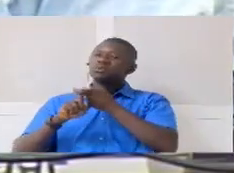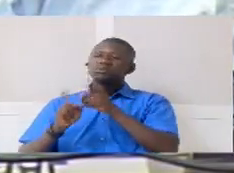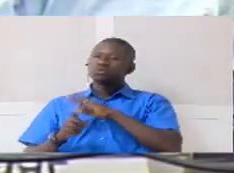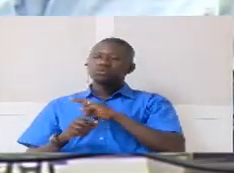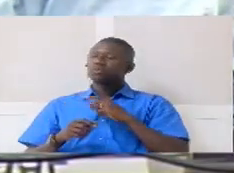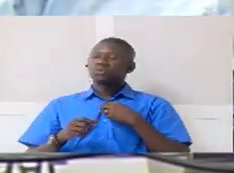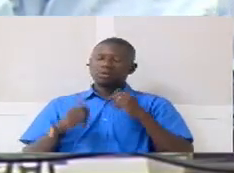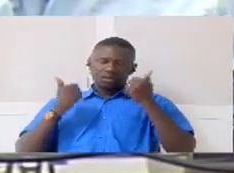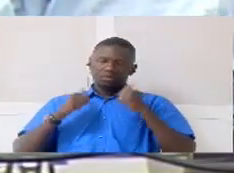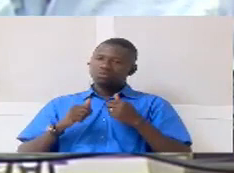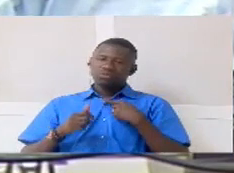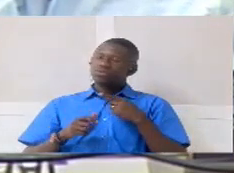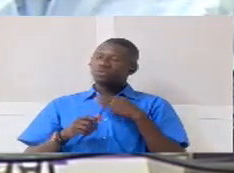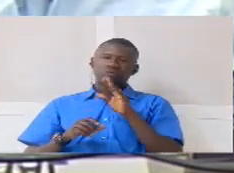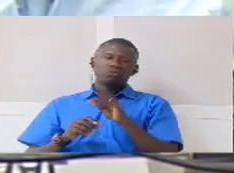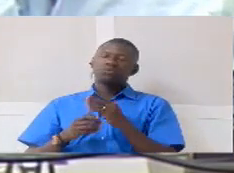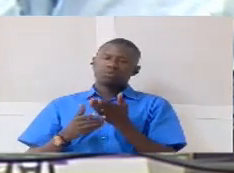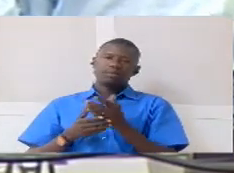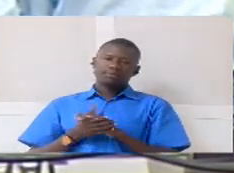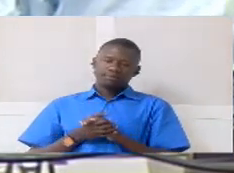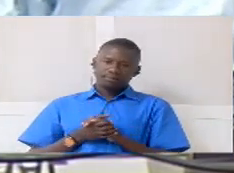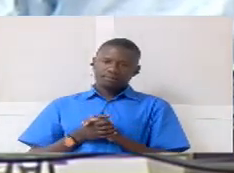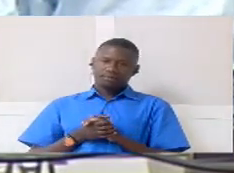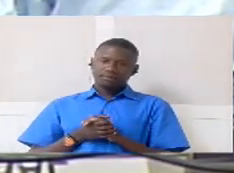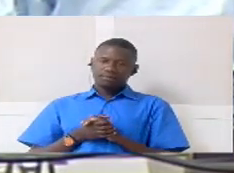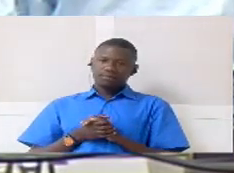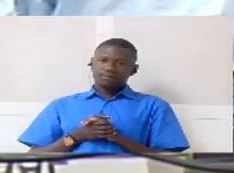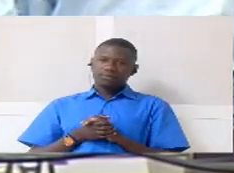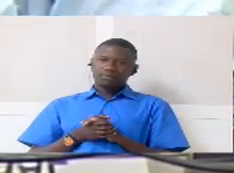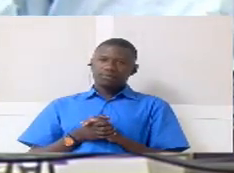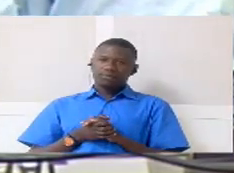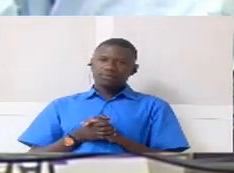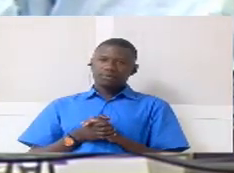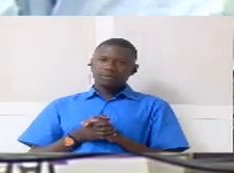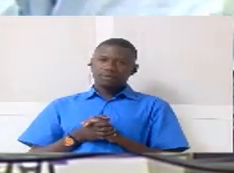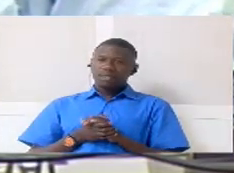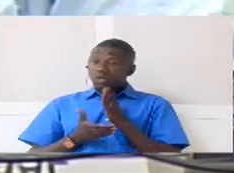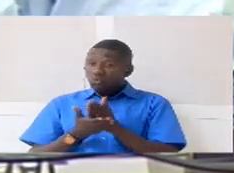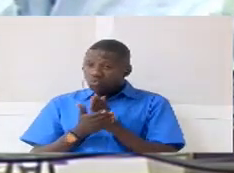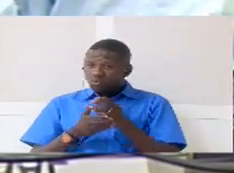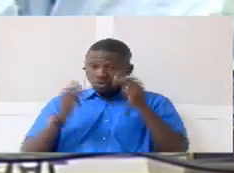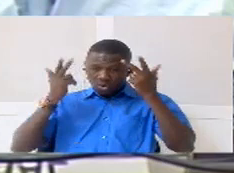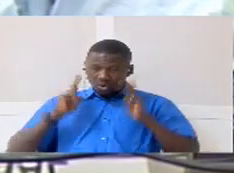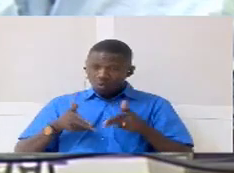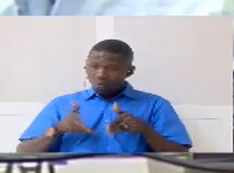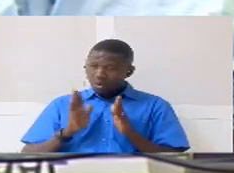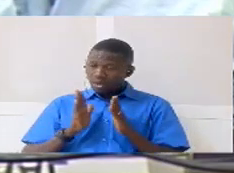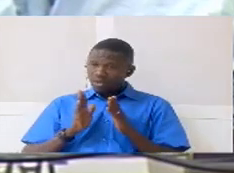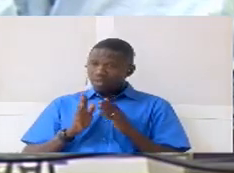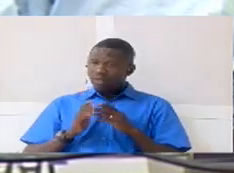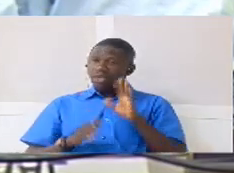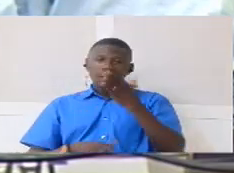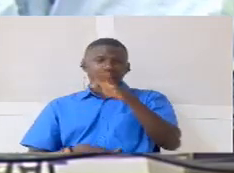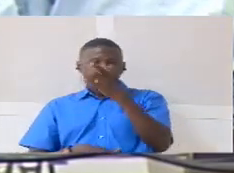Is it really lawful for anyone to come to the prison and ask that a prisoner be